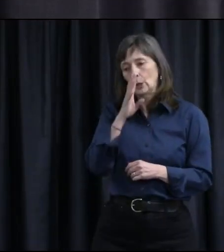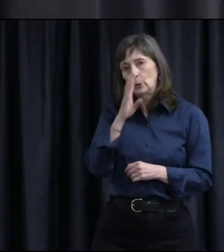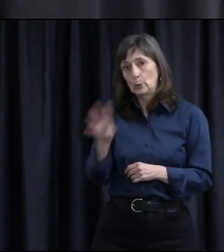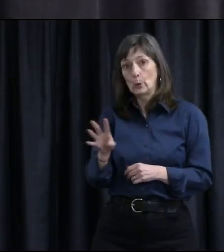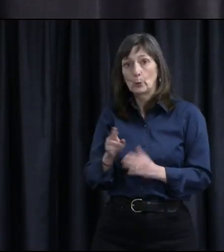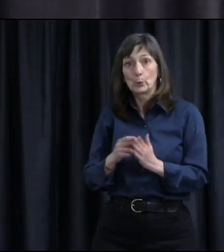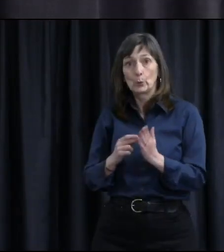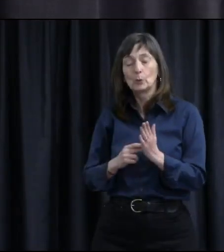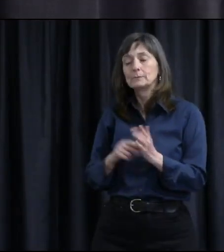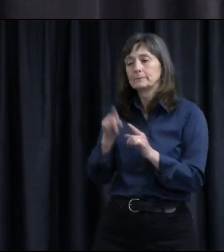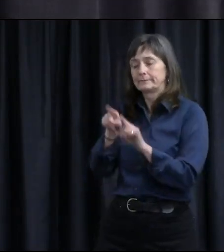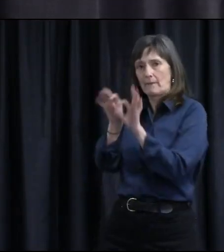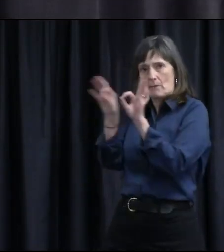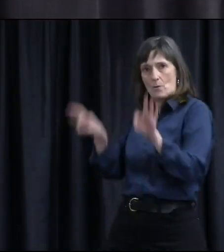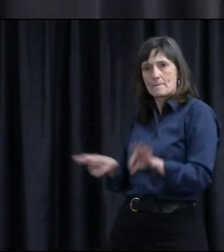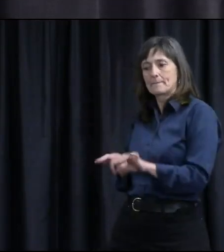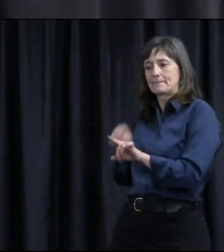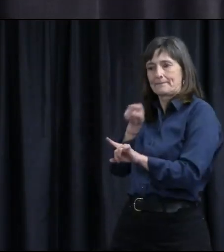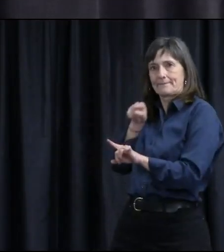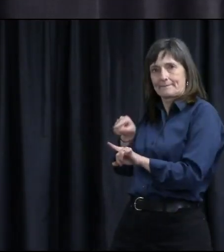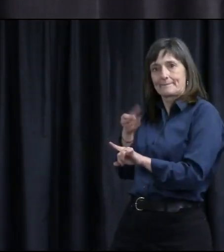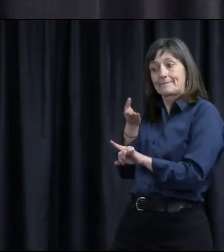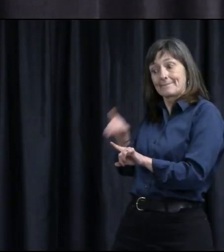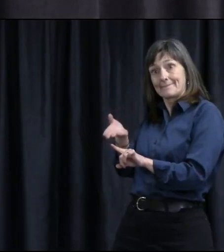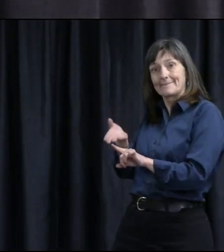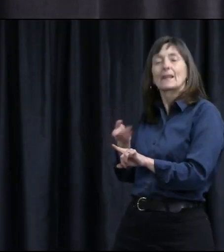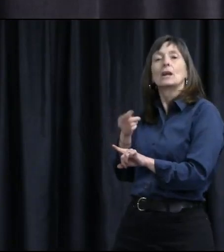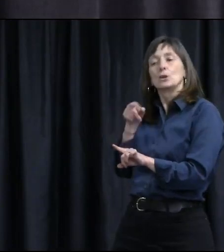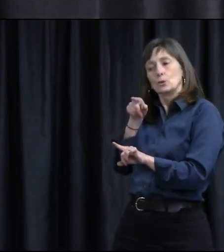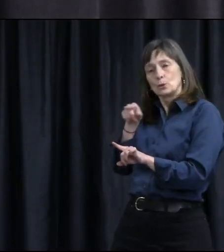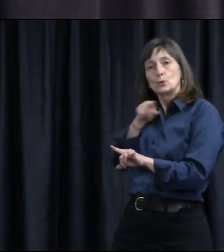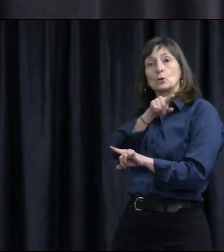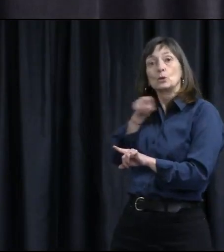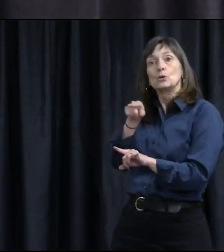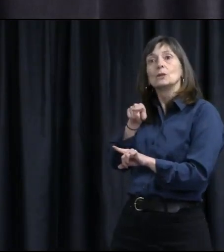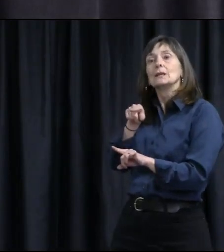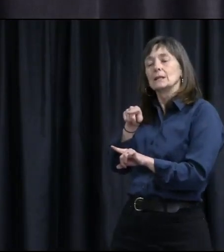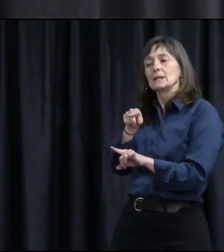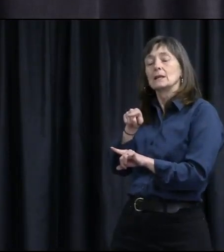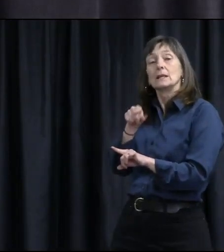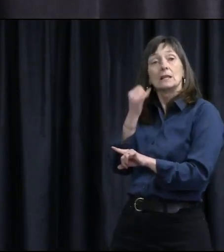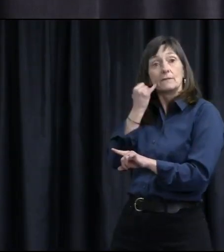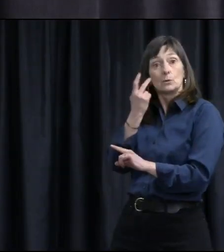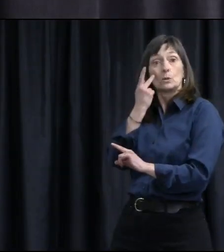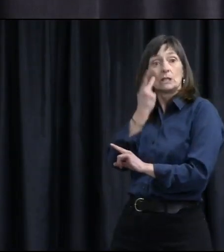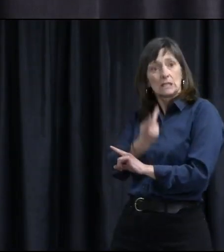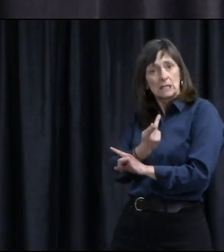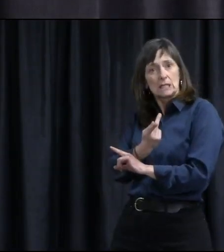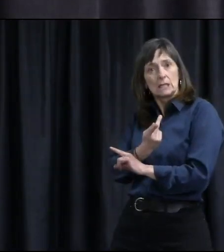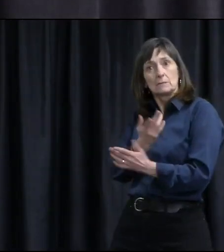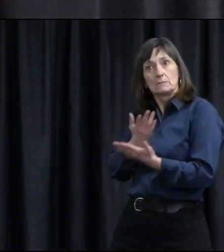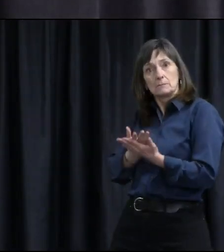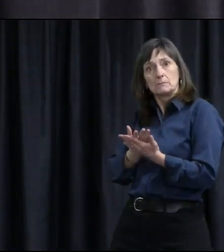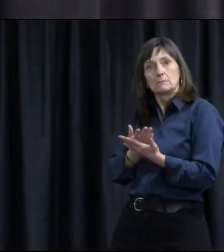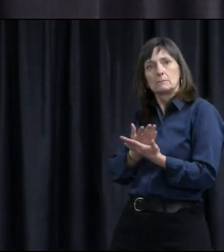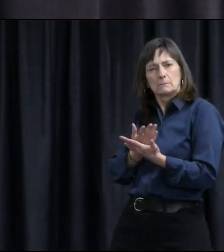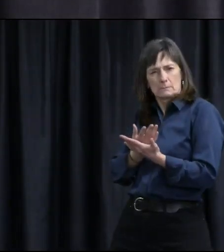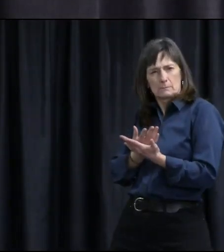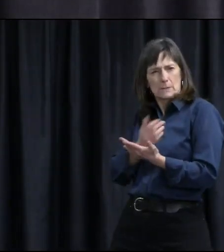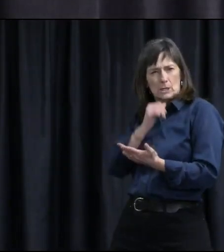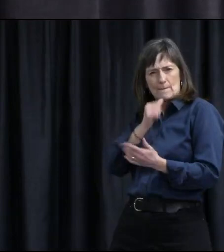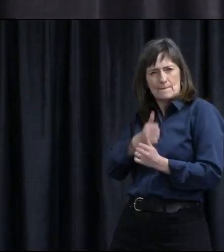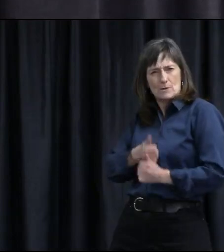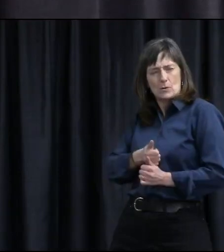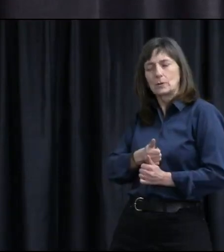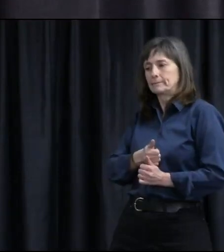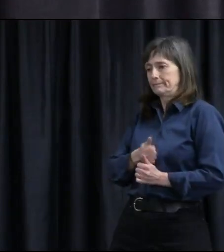So this form is available for people to actually provide information to government to